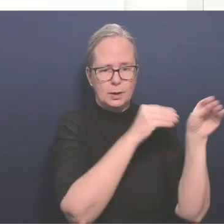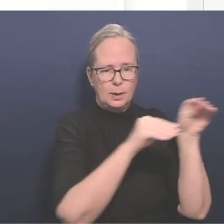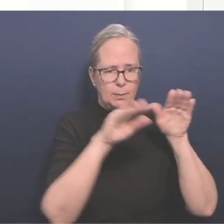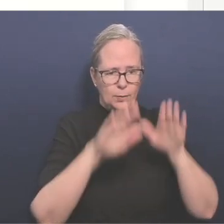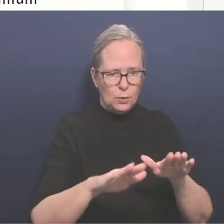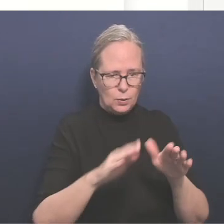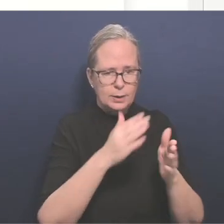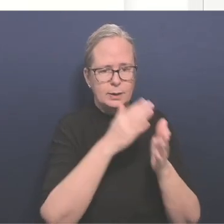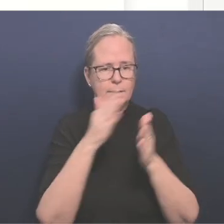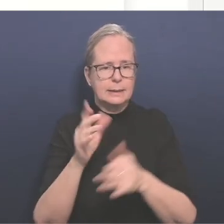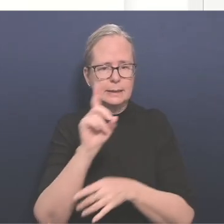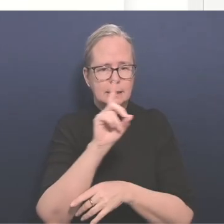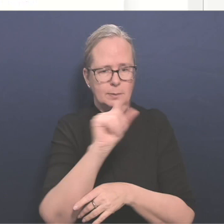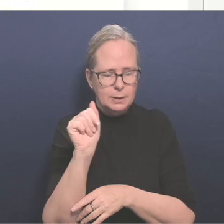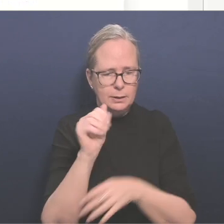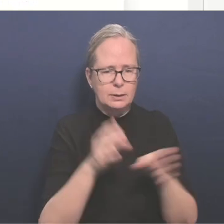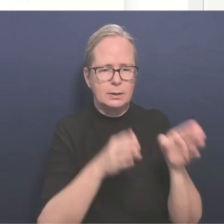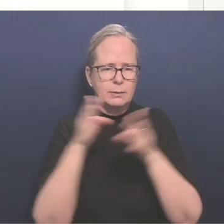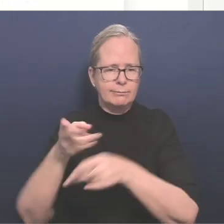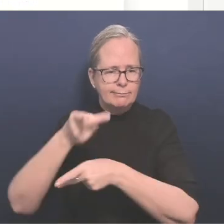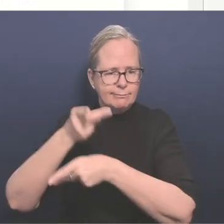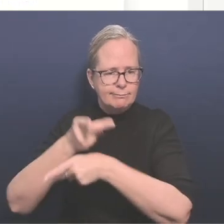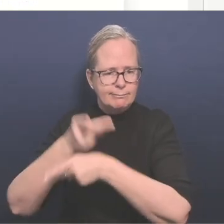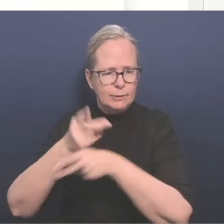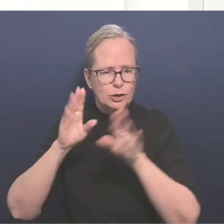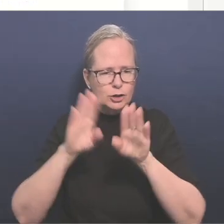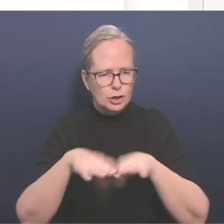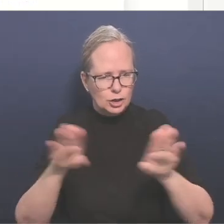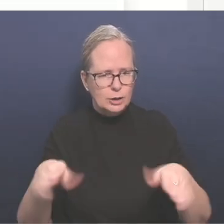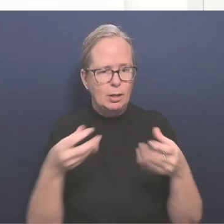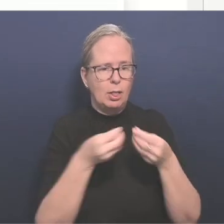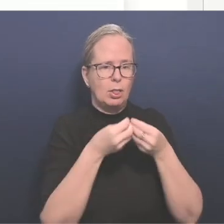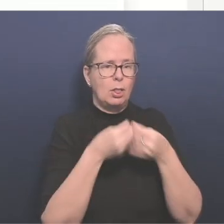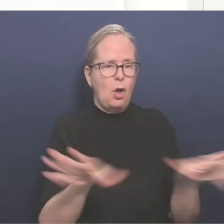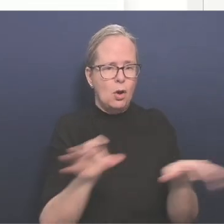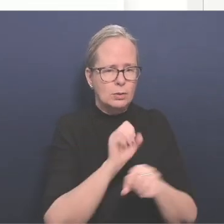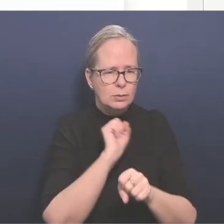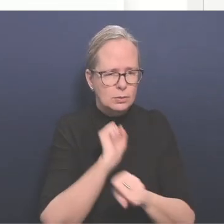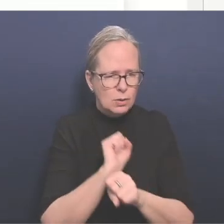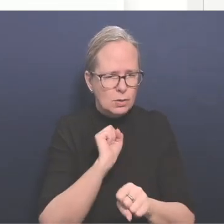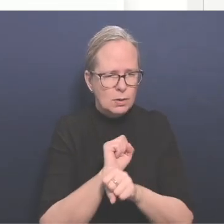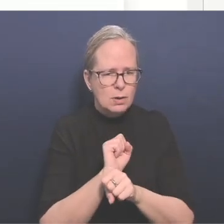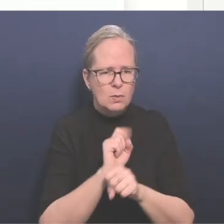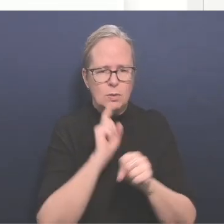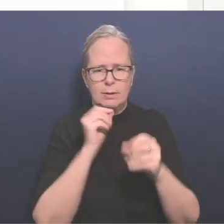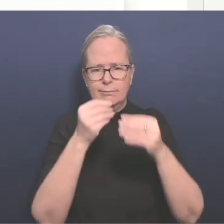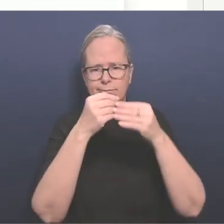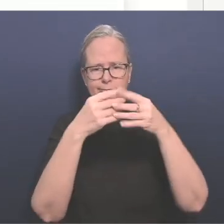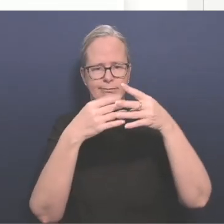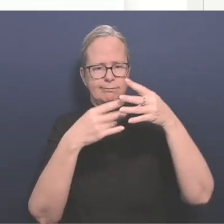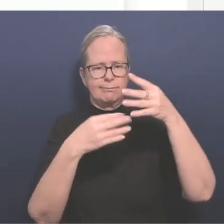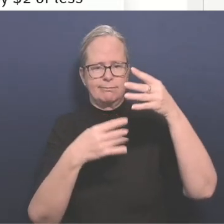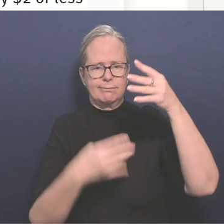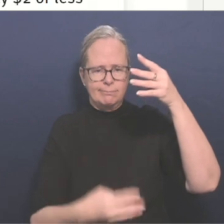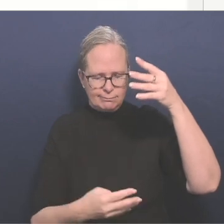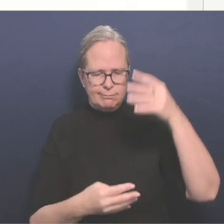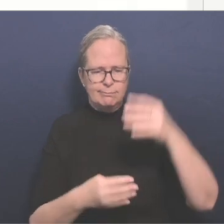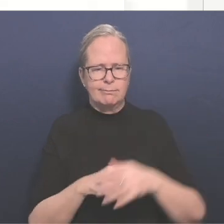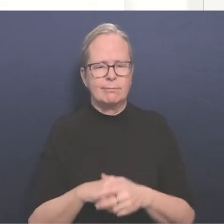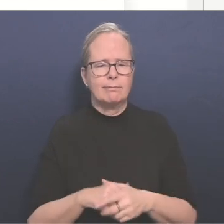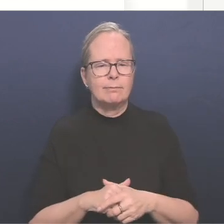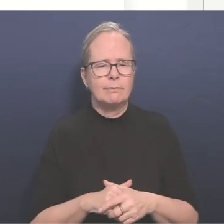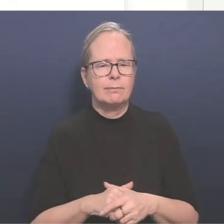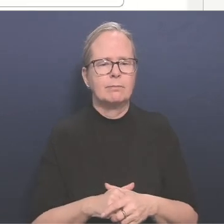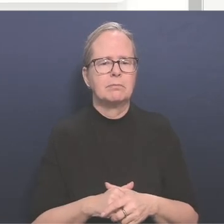if, for instance, your client wants to see all the benefits that are in a particular province, so they come here and they